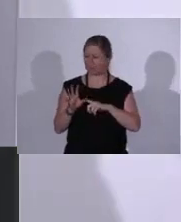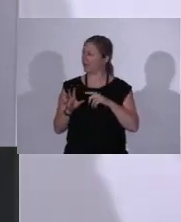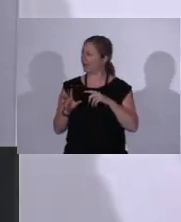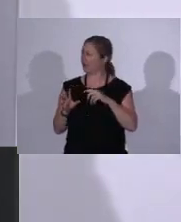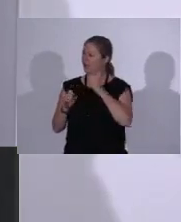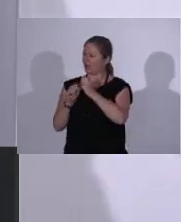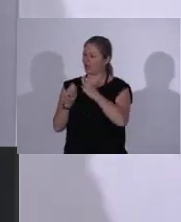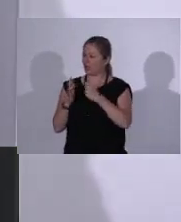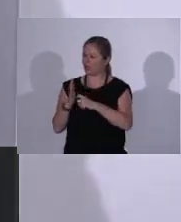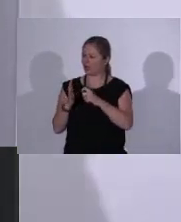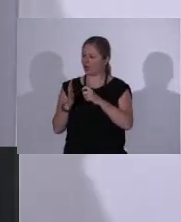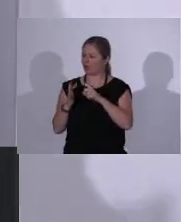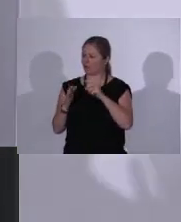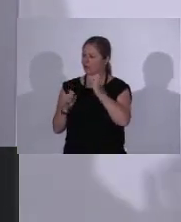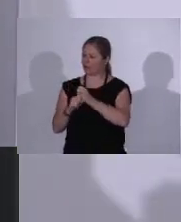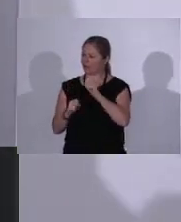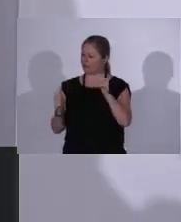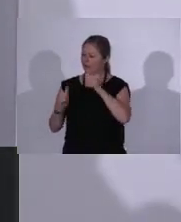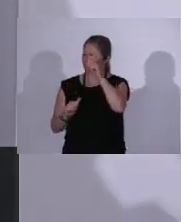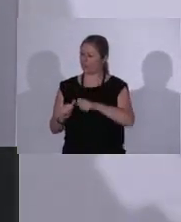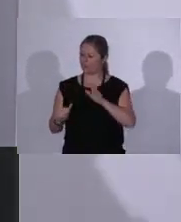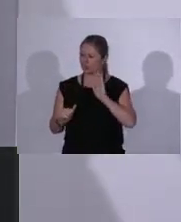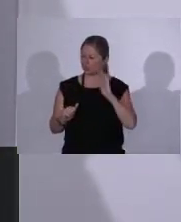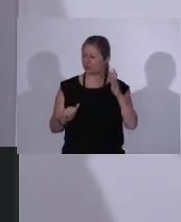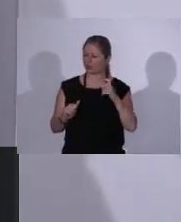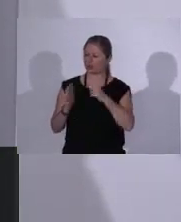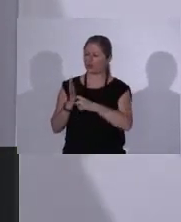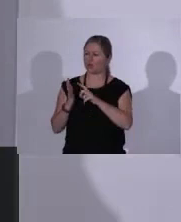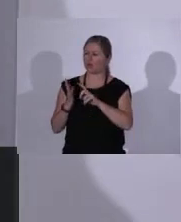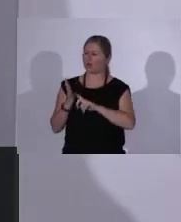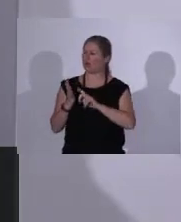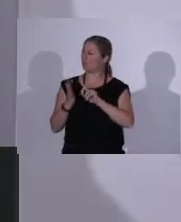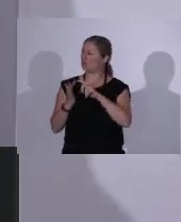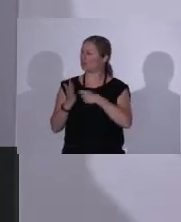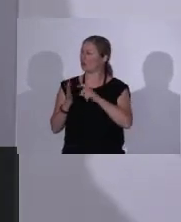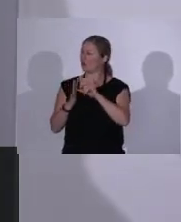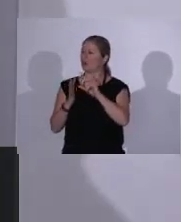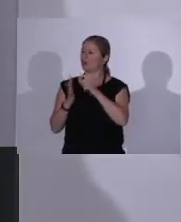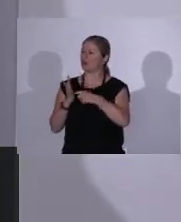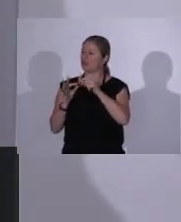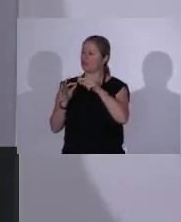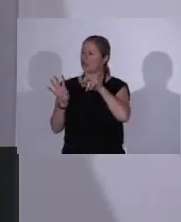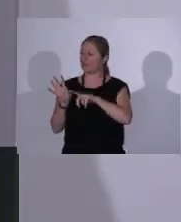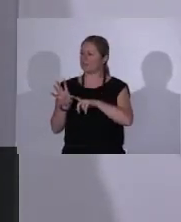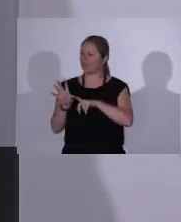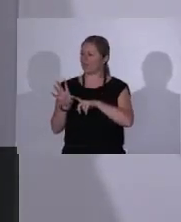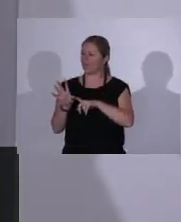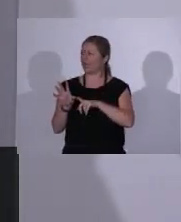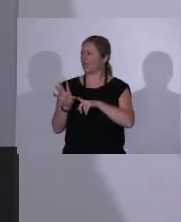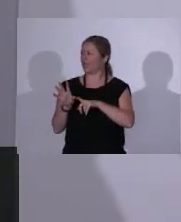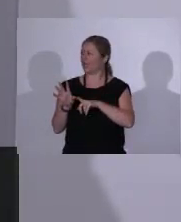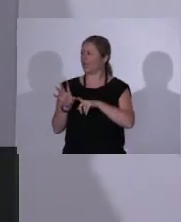Grigsby, I forget her first name, I'm so sorry, roller derby, that the first session of roller derby, they don't even do